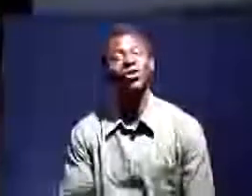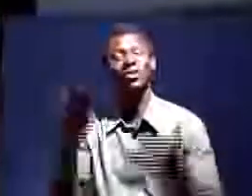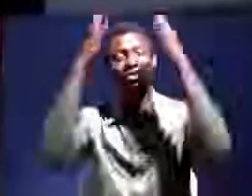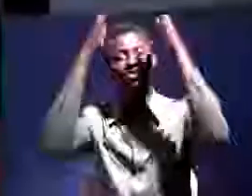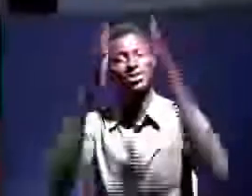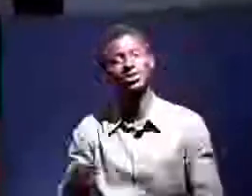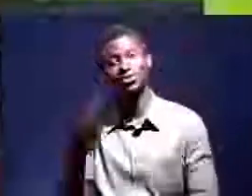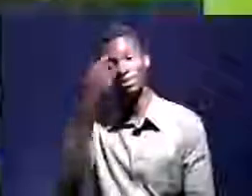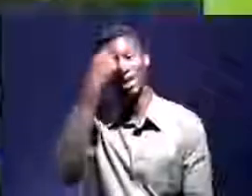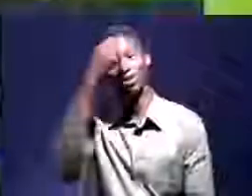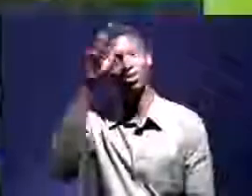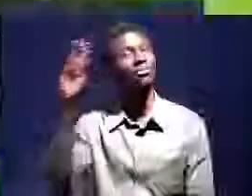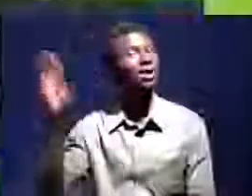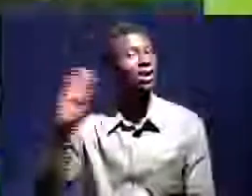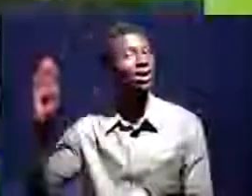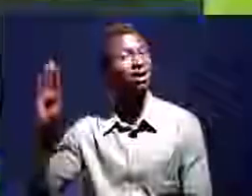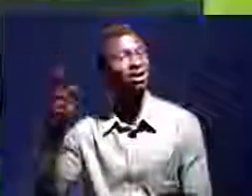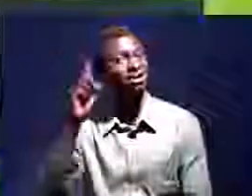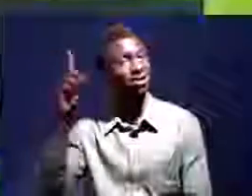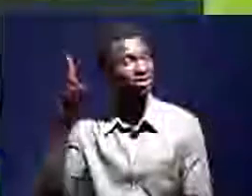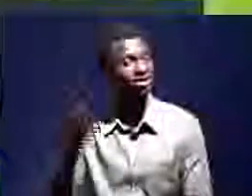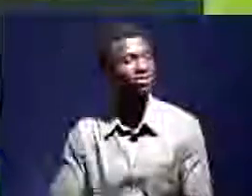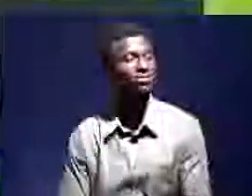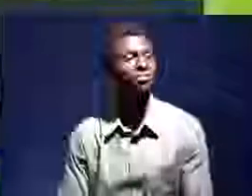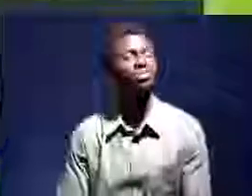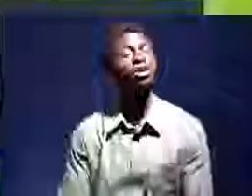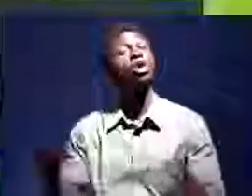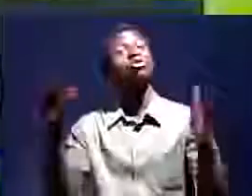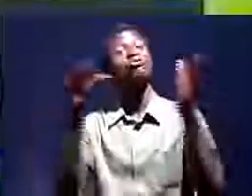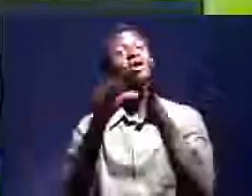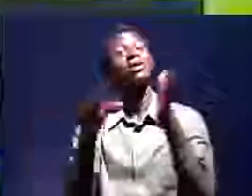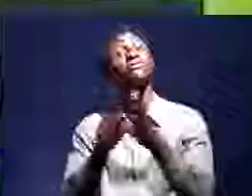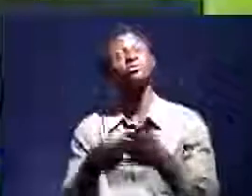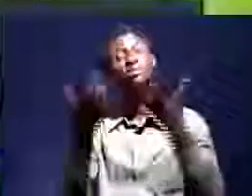the students watch from the cafeteria.